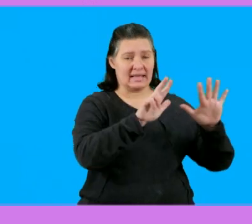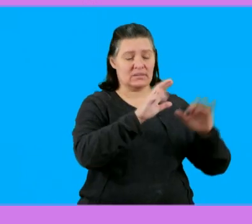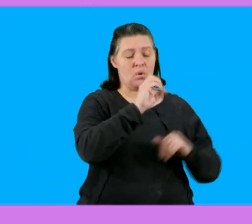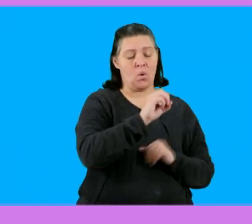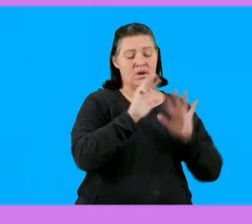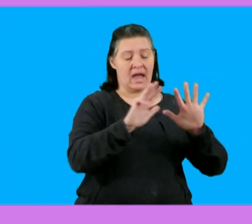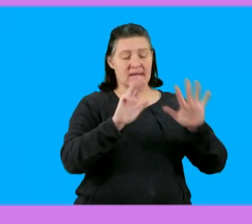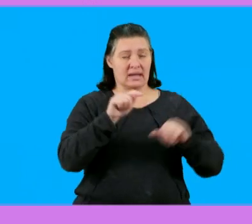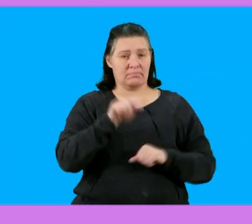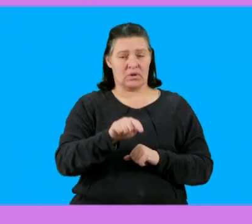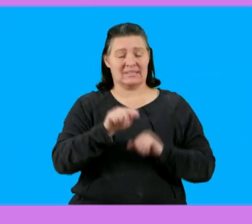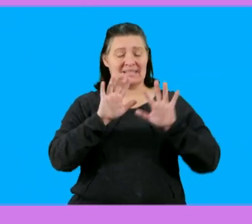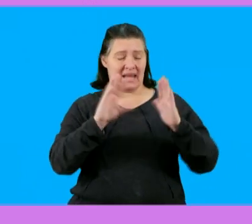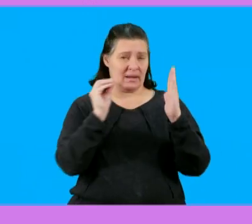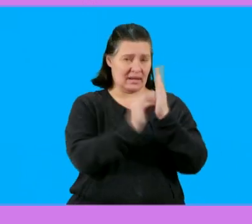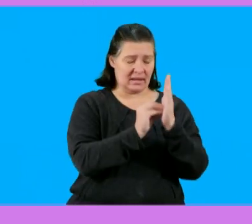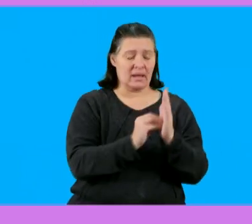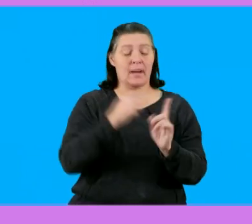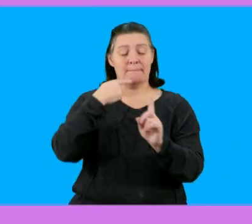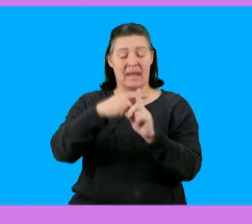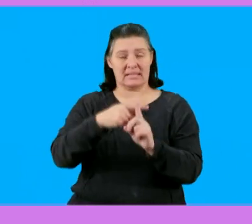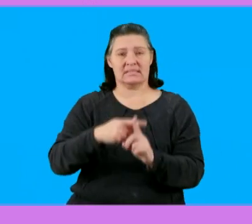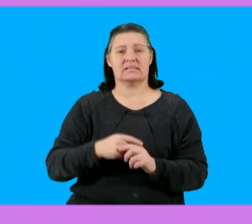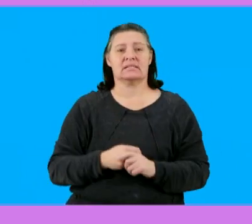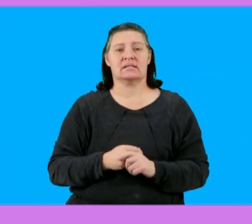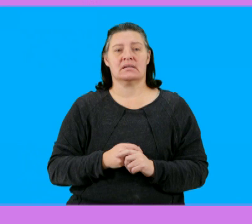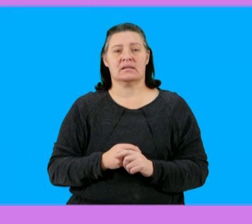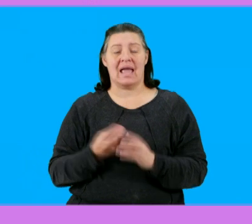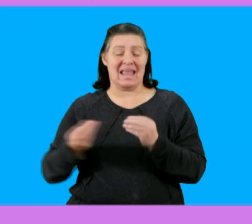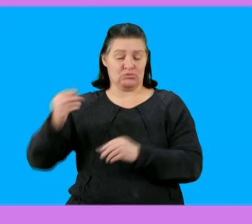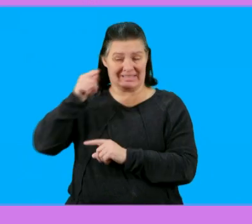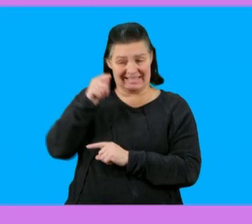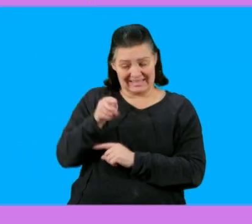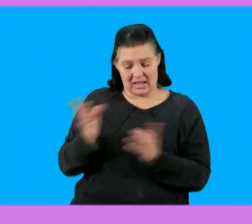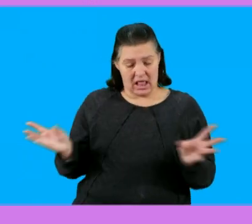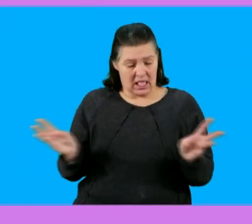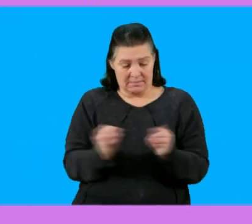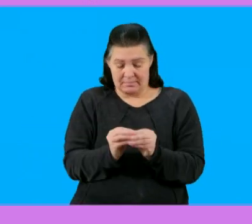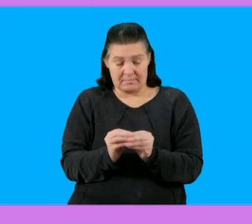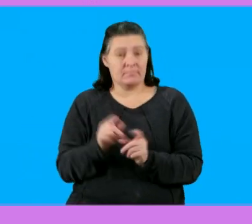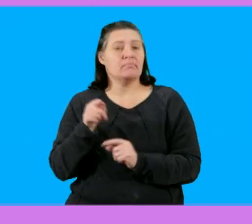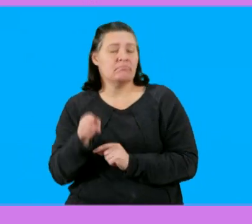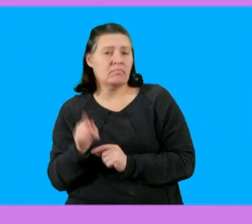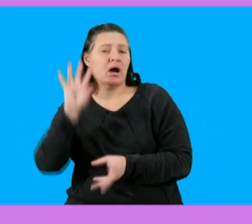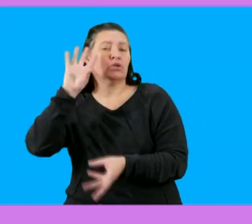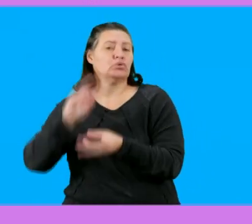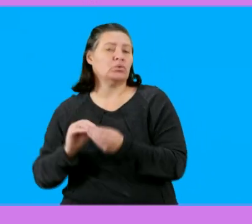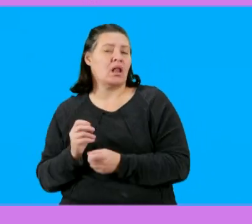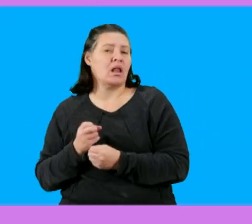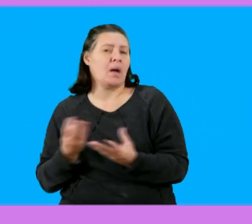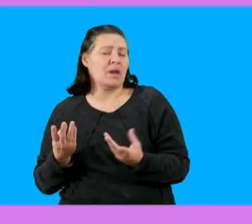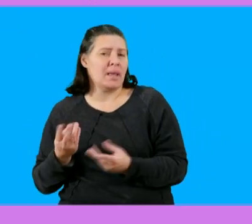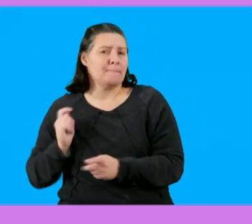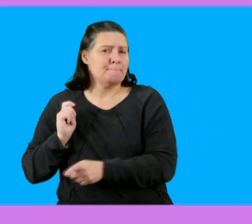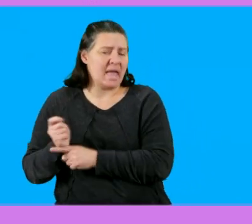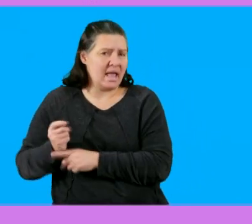rand and 10 cents plus the 5,041 rand and 69 cents. That will give us a total